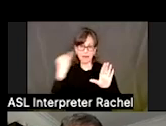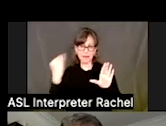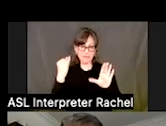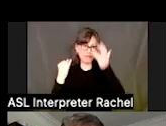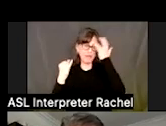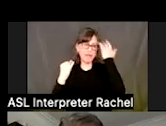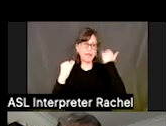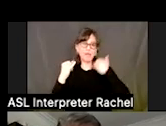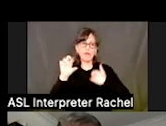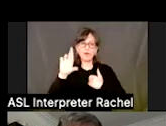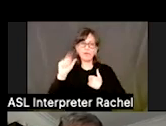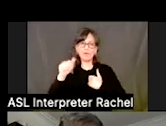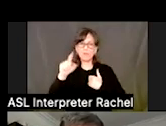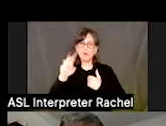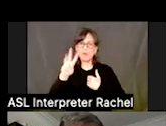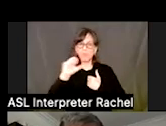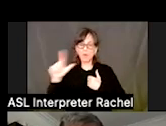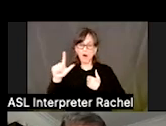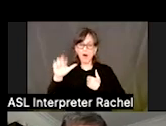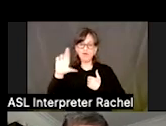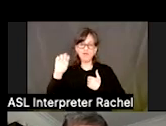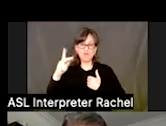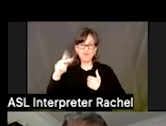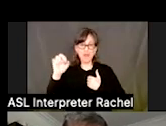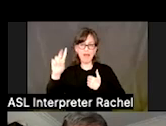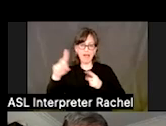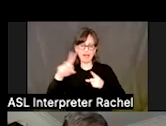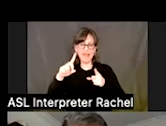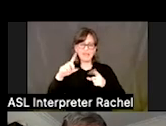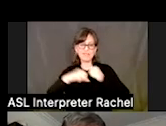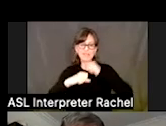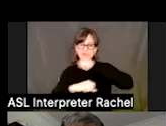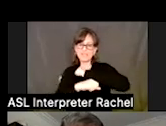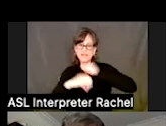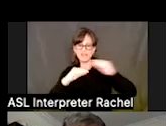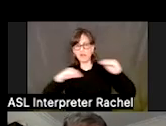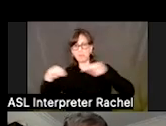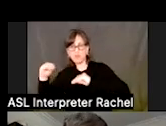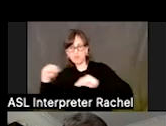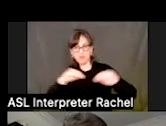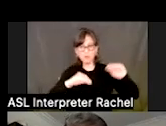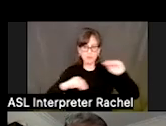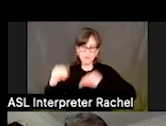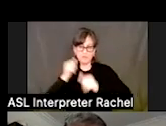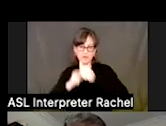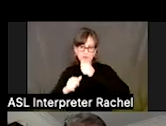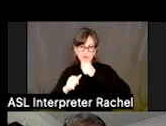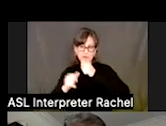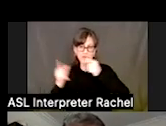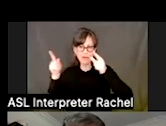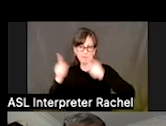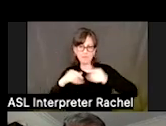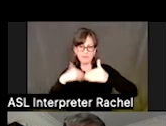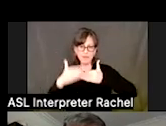The cripple wall racked. This is a raised foundation house and it moved around a lot underneath. Next